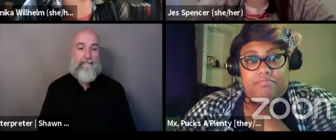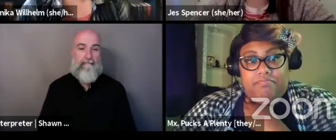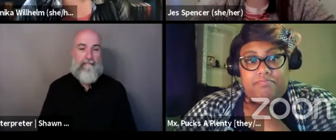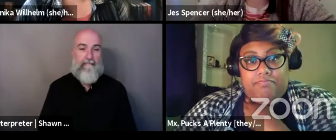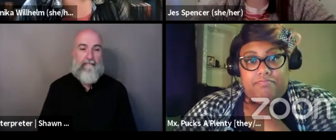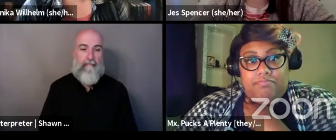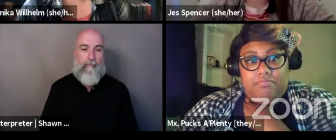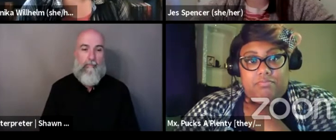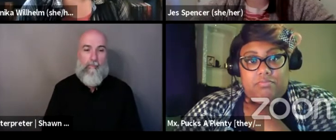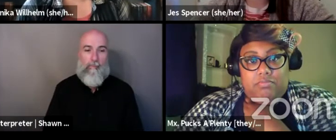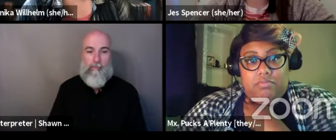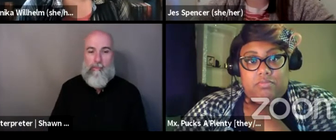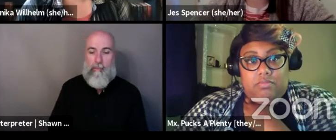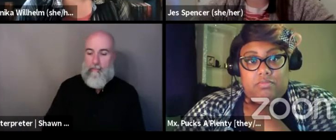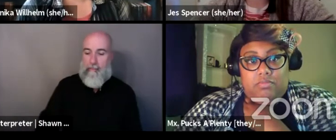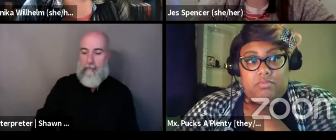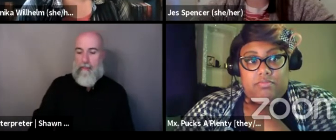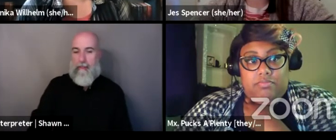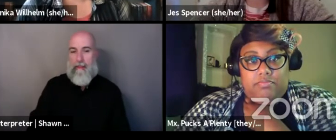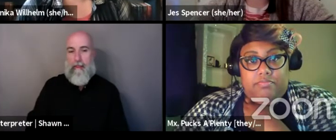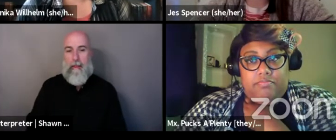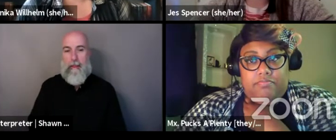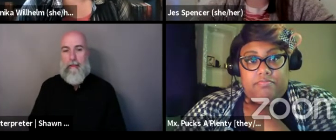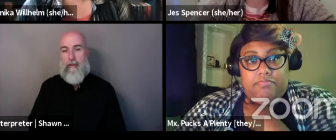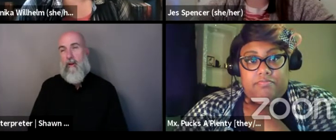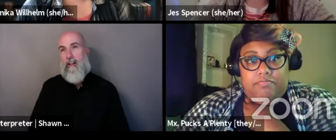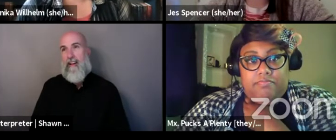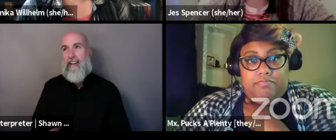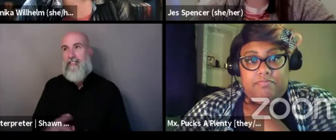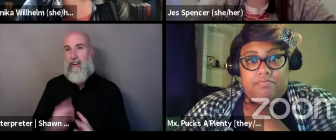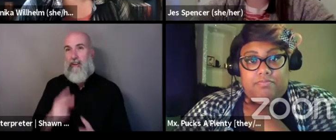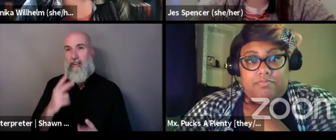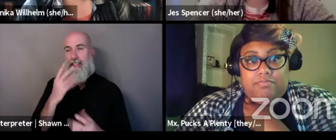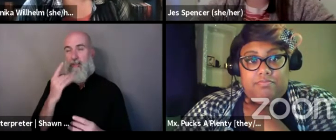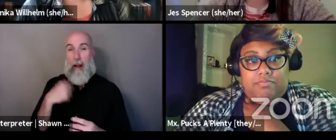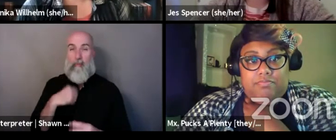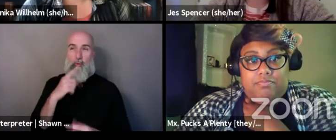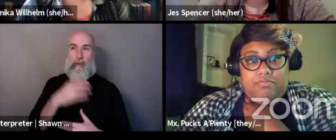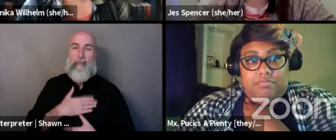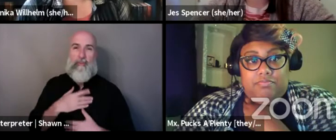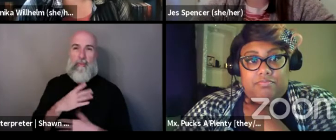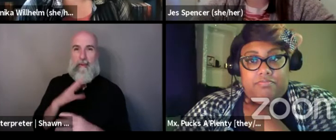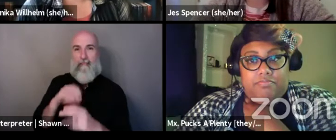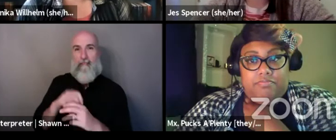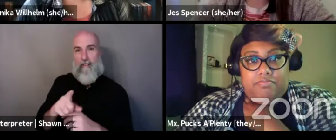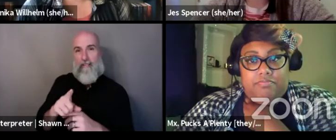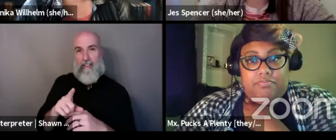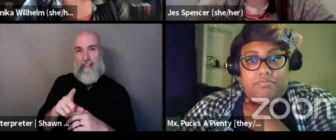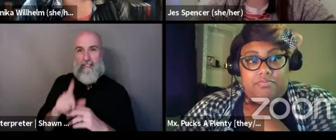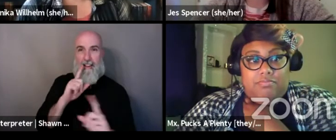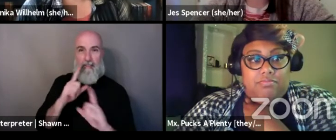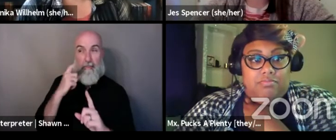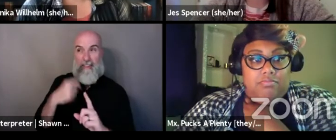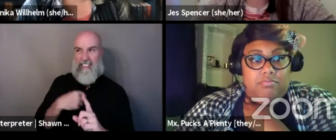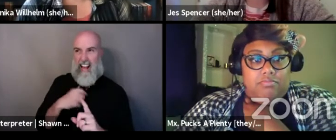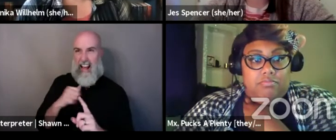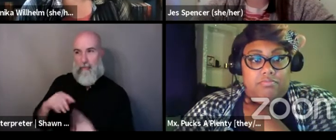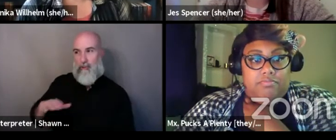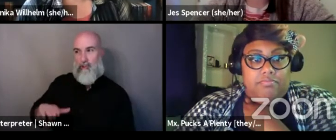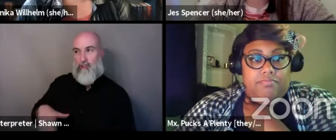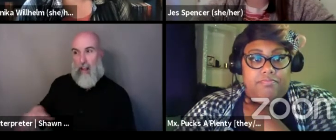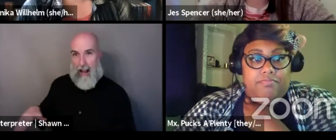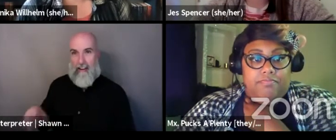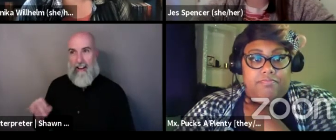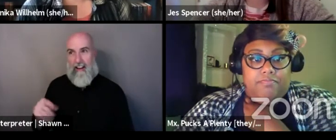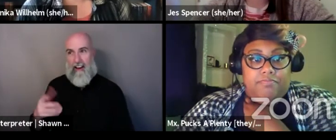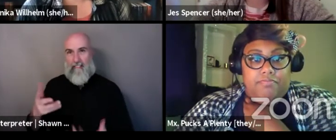very interesting. I'm so appreciative to be a part of this conversation because I am a child of this, of the outcome of this.